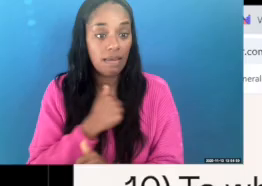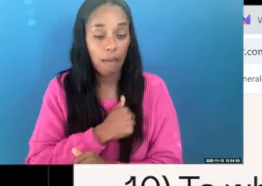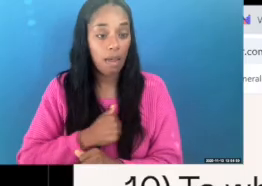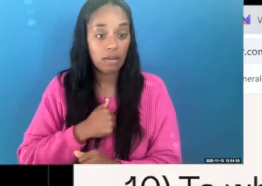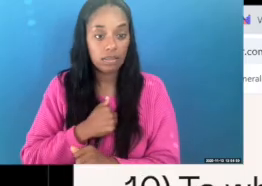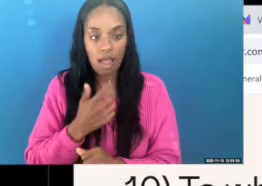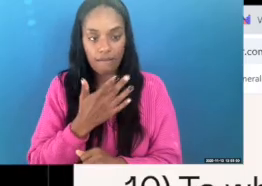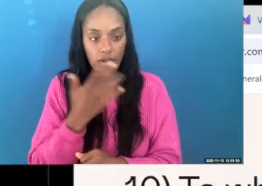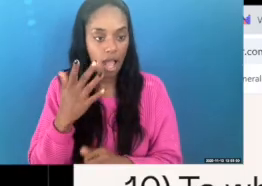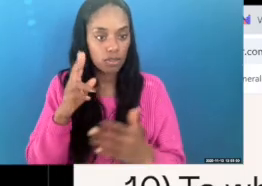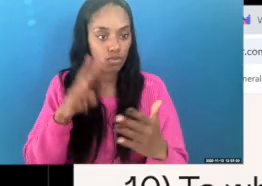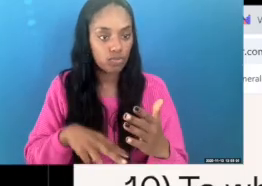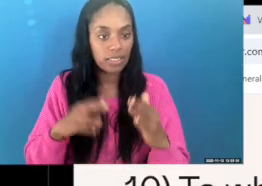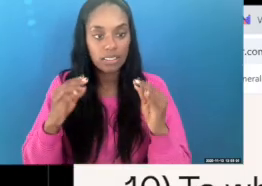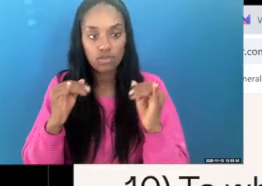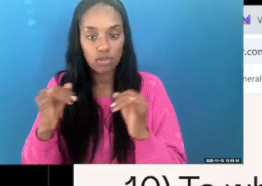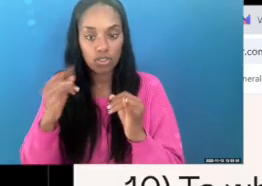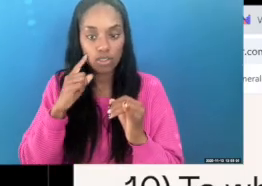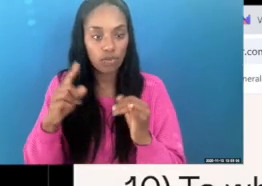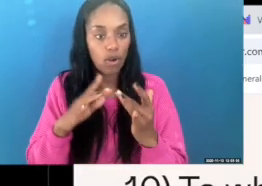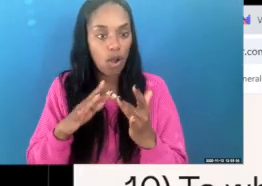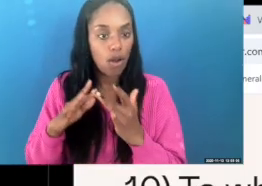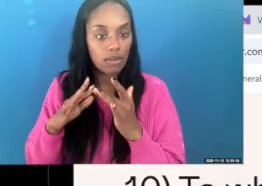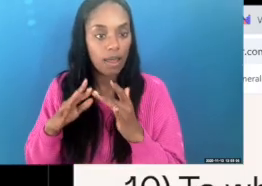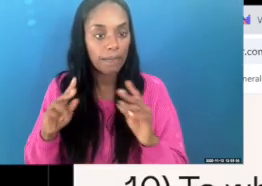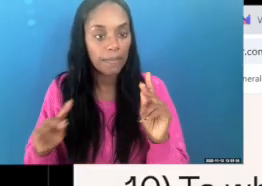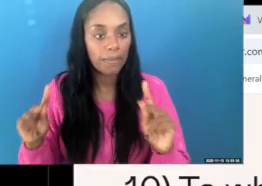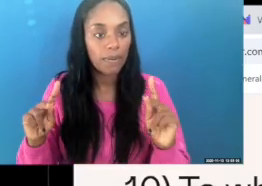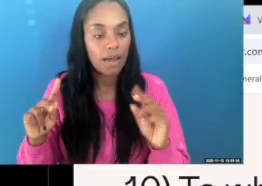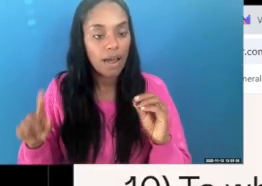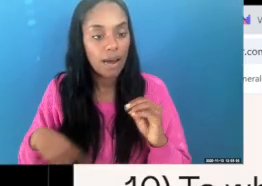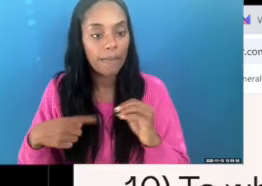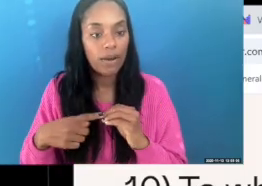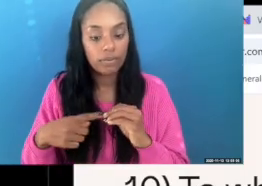via email, and we'll work with you one-on-one. Thanks.